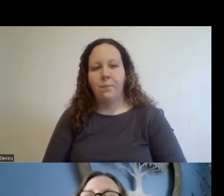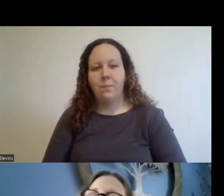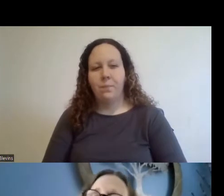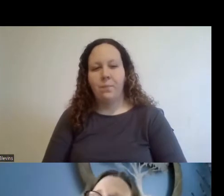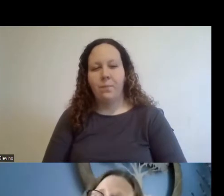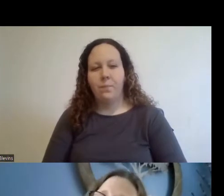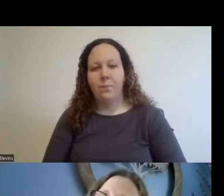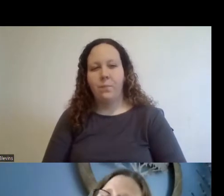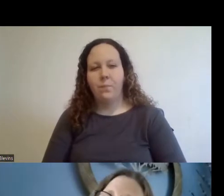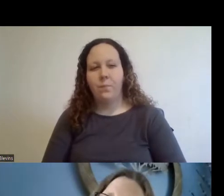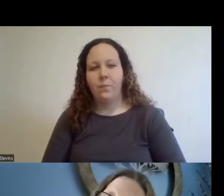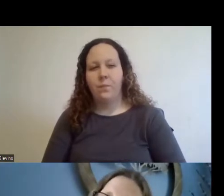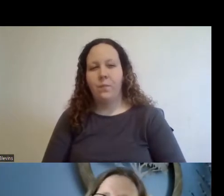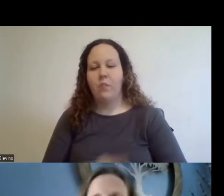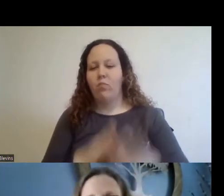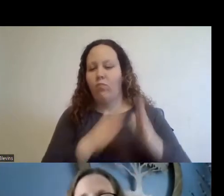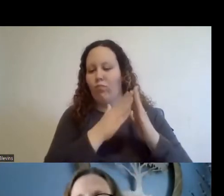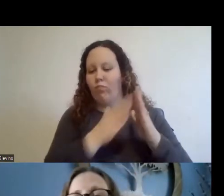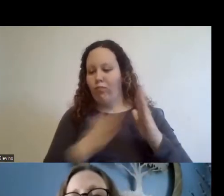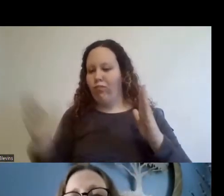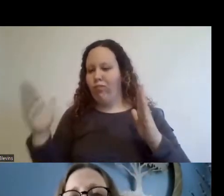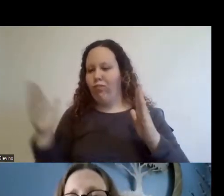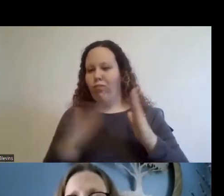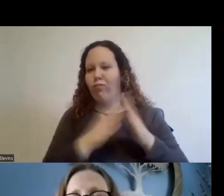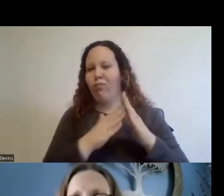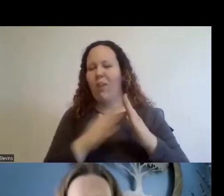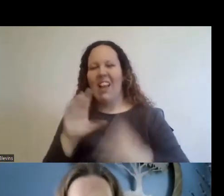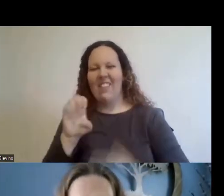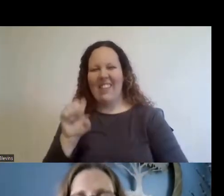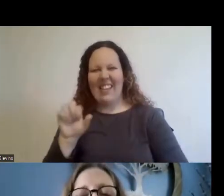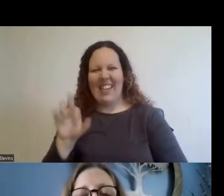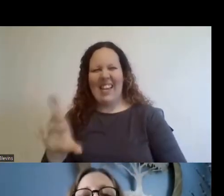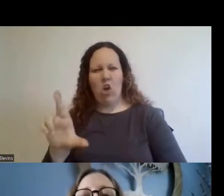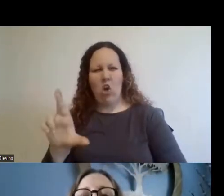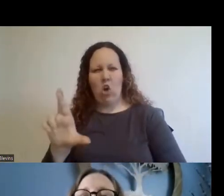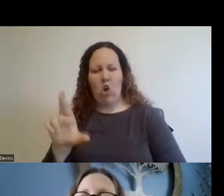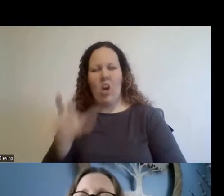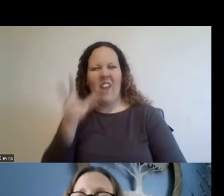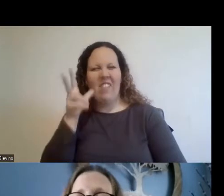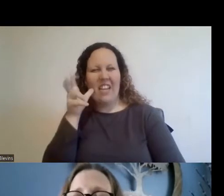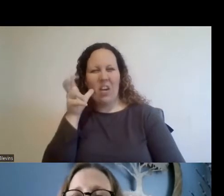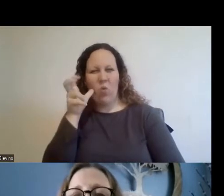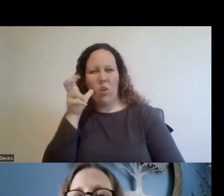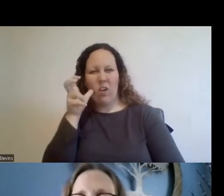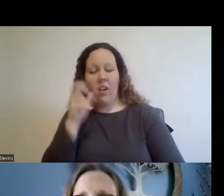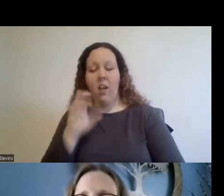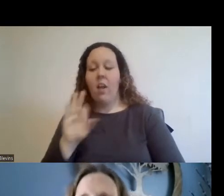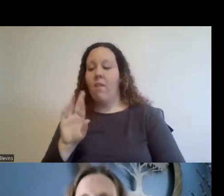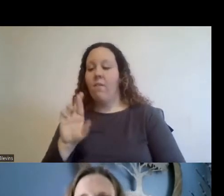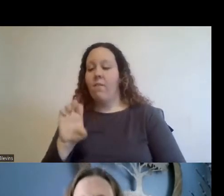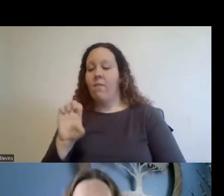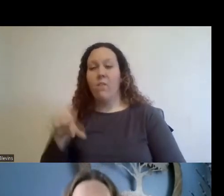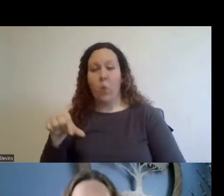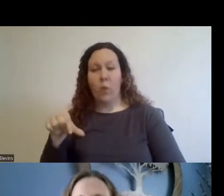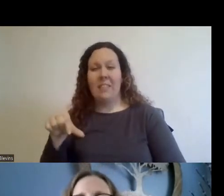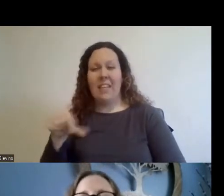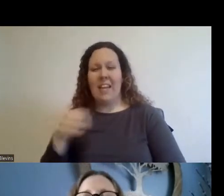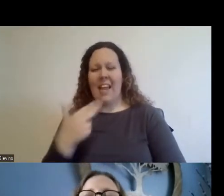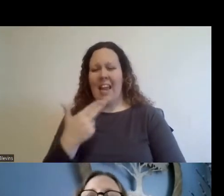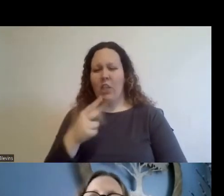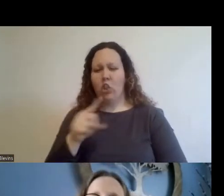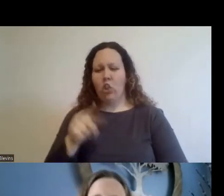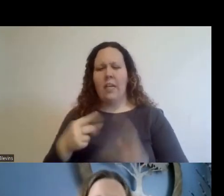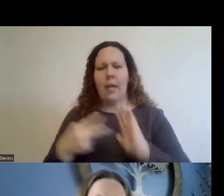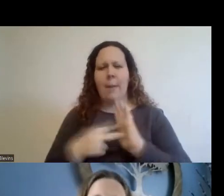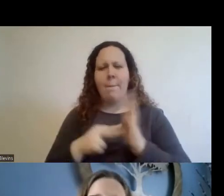So the dynamic range of the ear, the dynamic range of hearing, in frequency, Hz means hertz. So